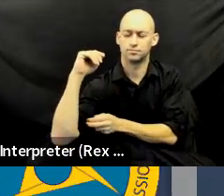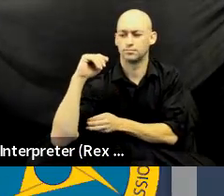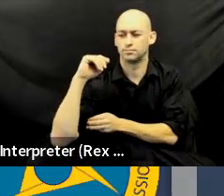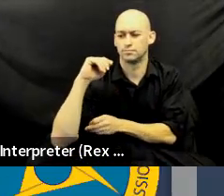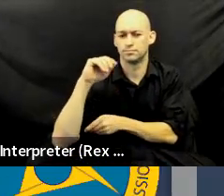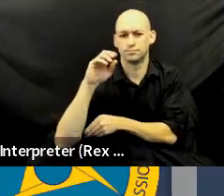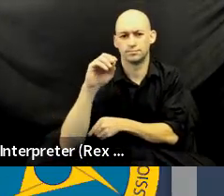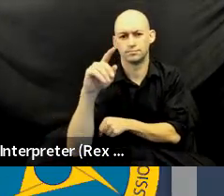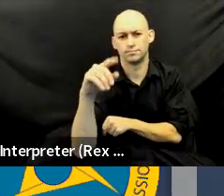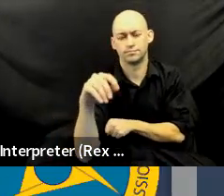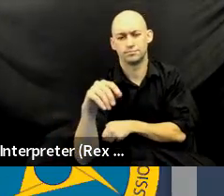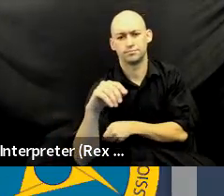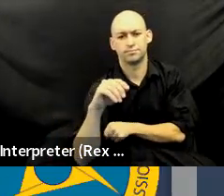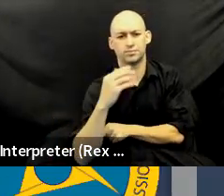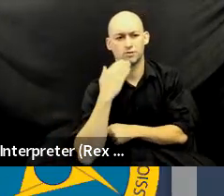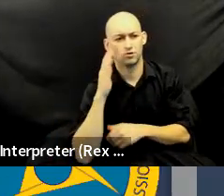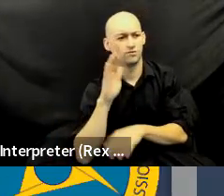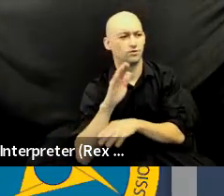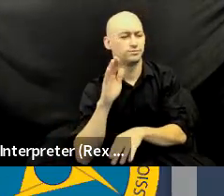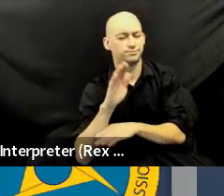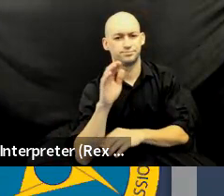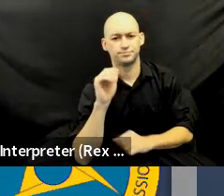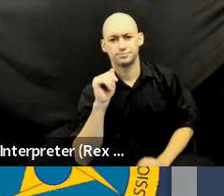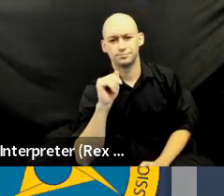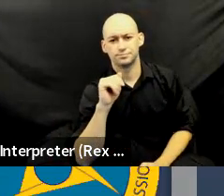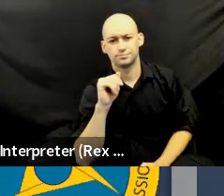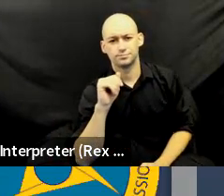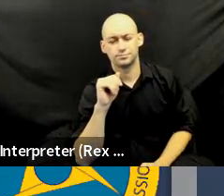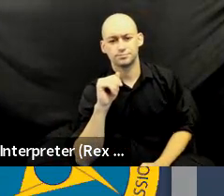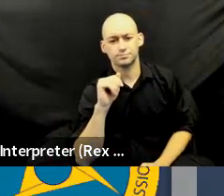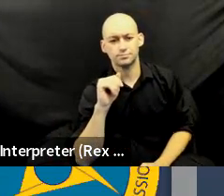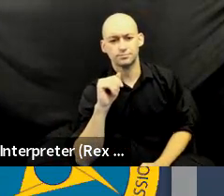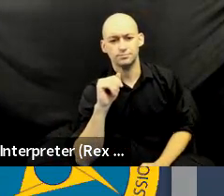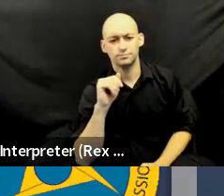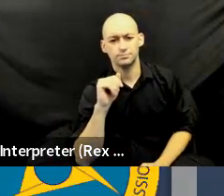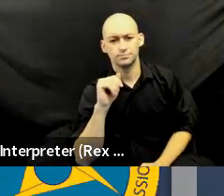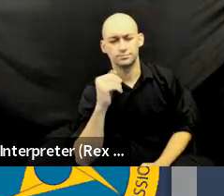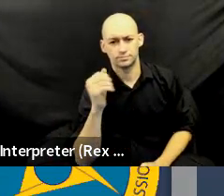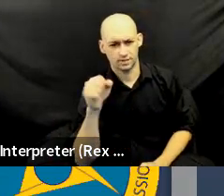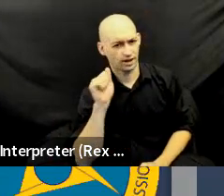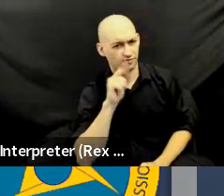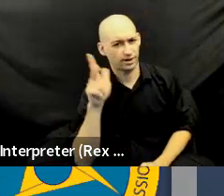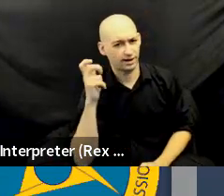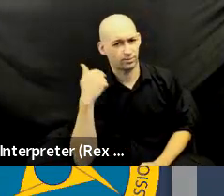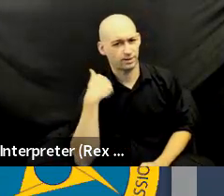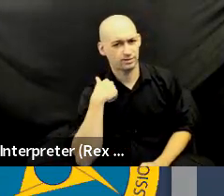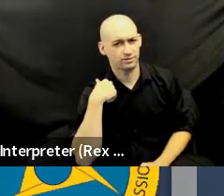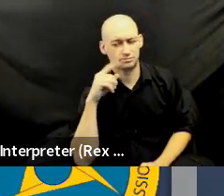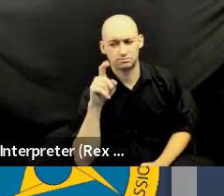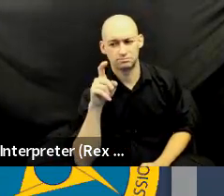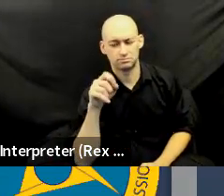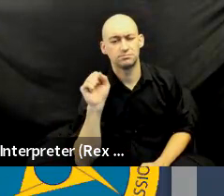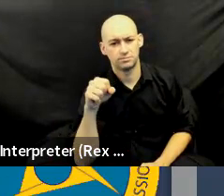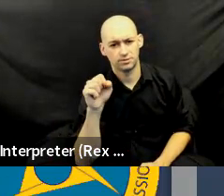All right, good afternoon. Can everyone hear me?